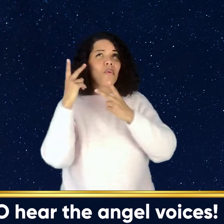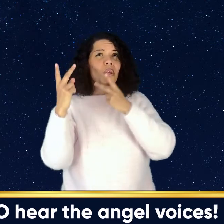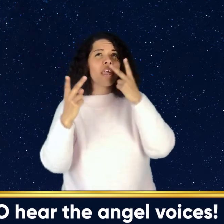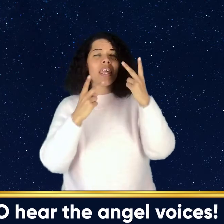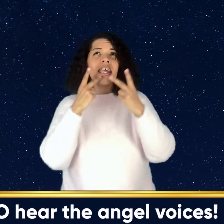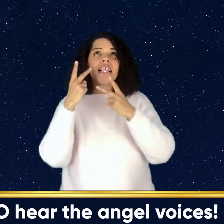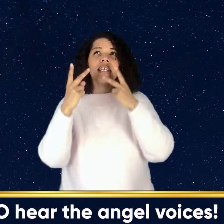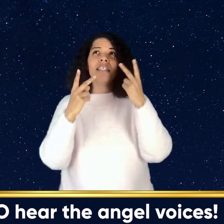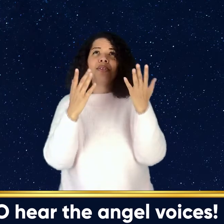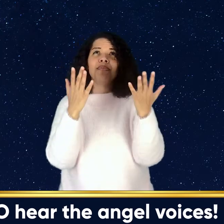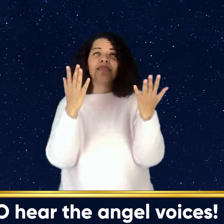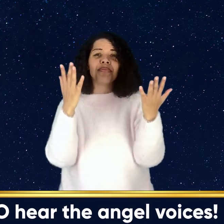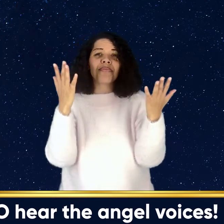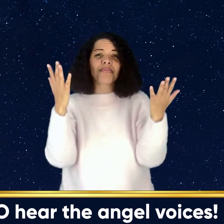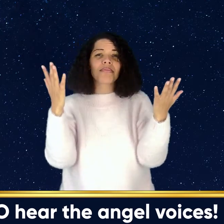hear the angel